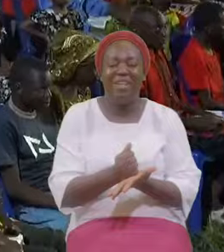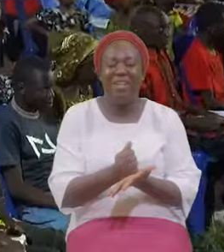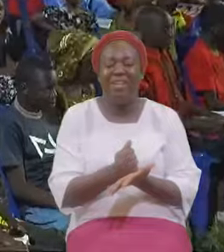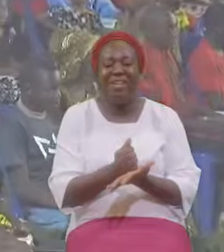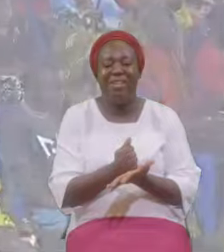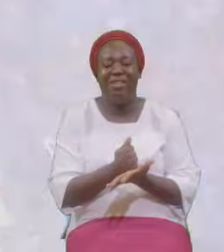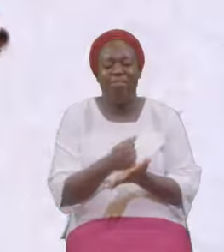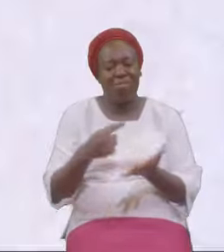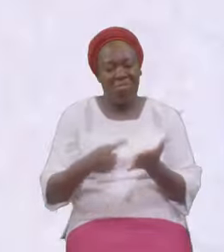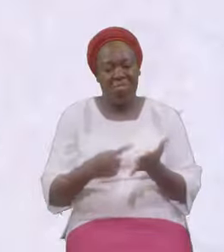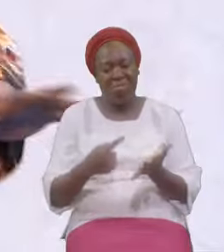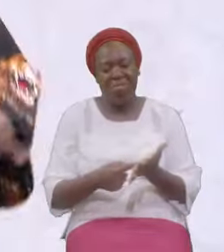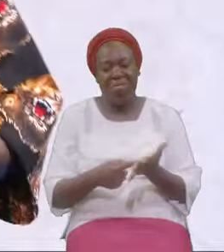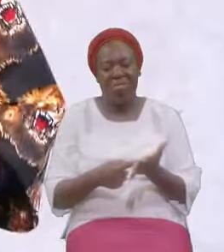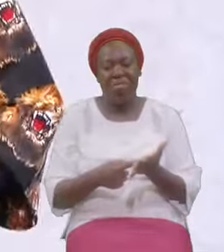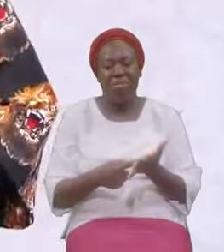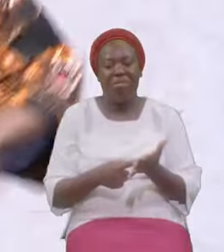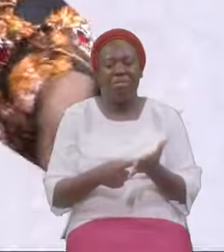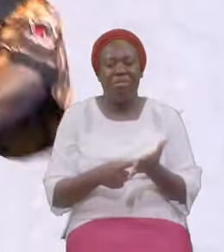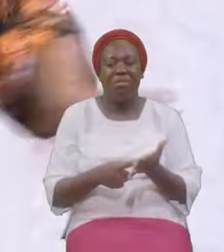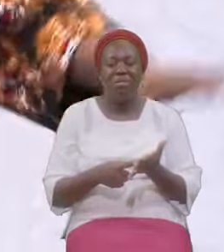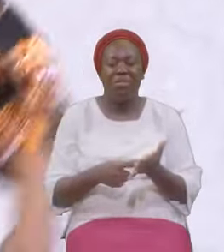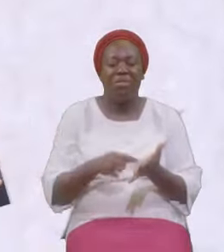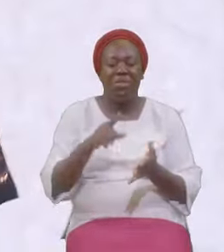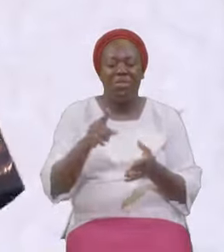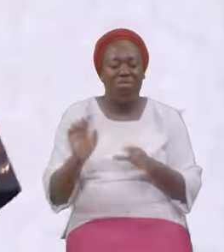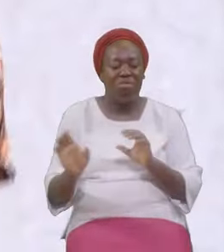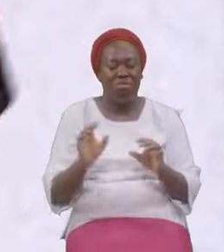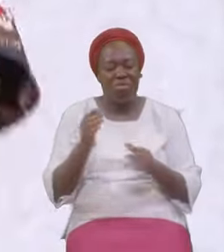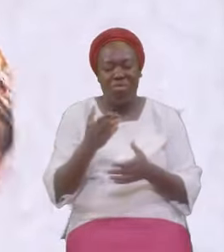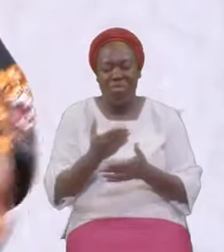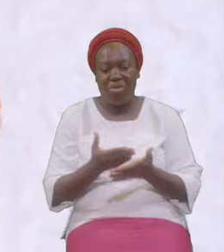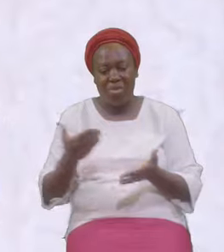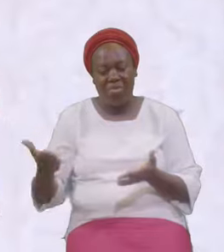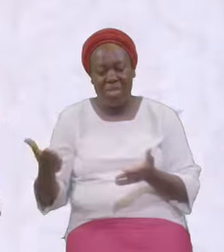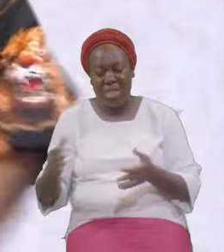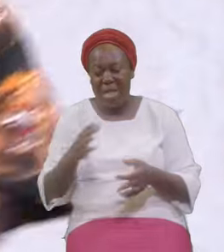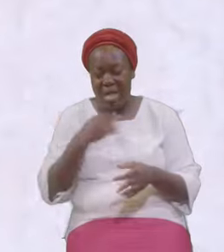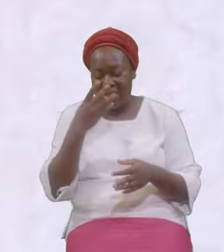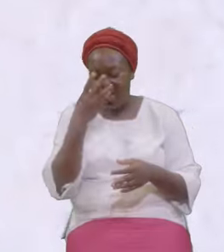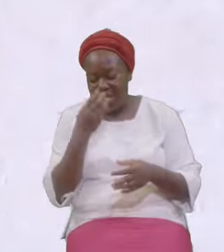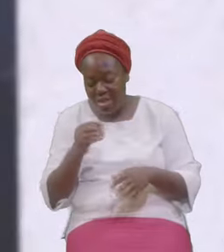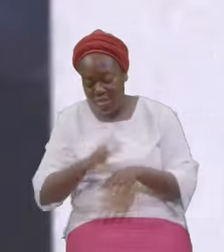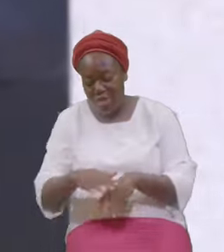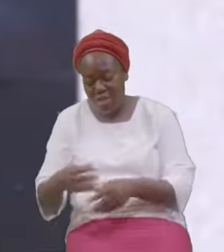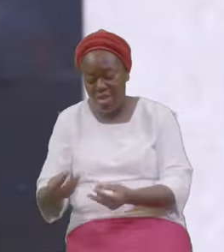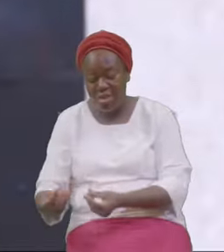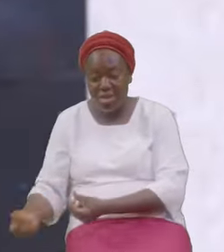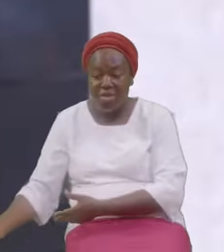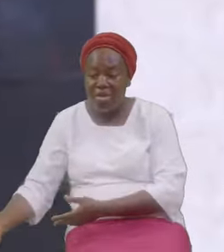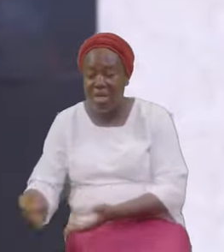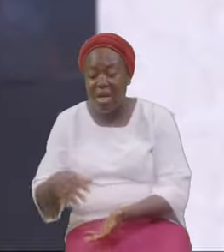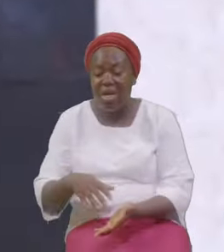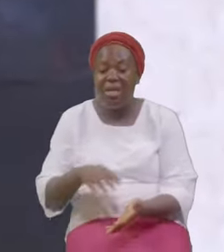Sometimes you've done something. I sleep on the ground. I roll on the ground. I'll walk on pebbles.